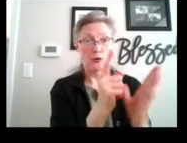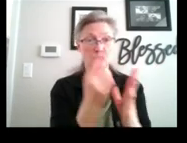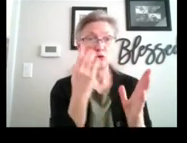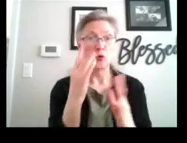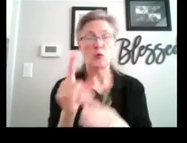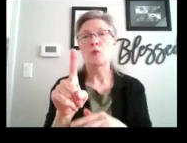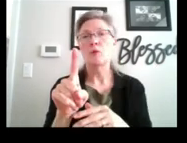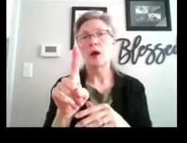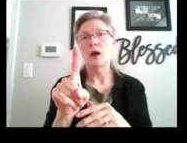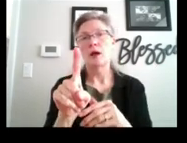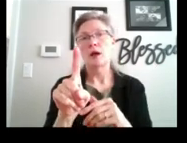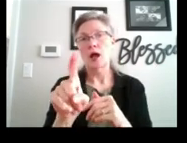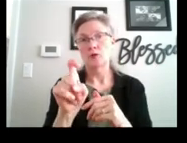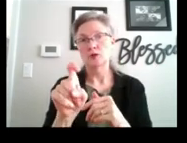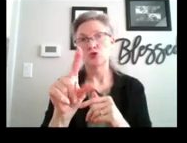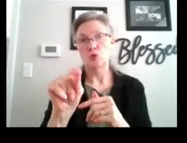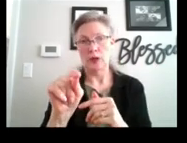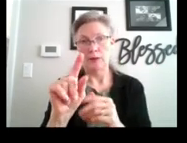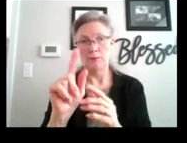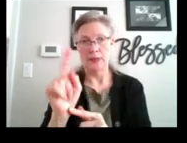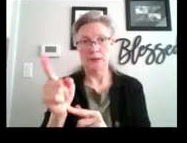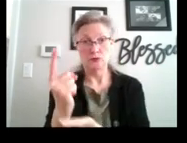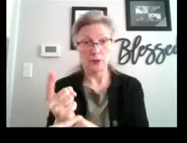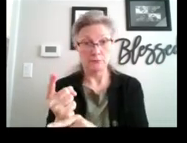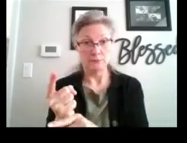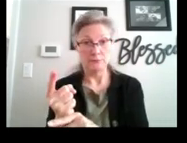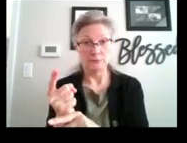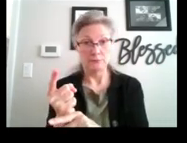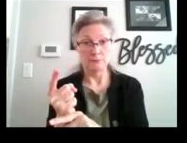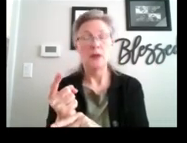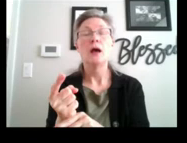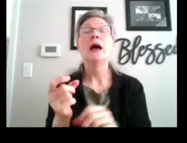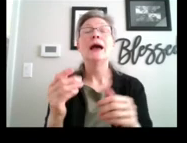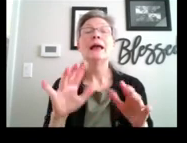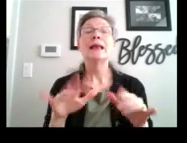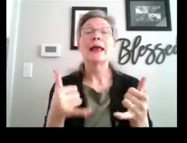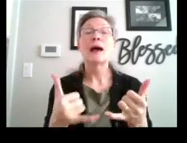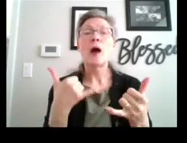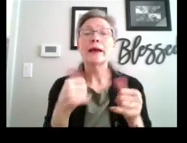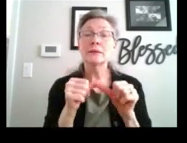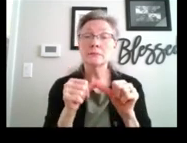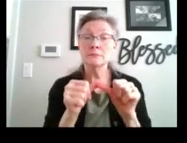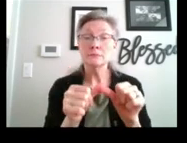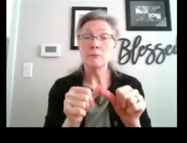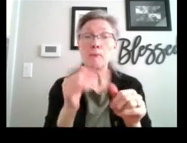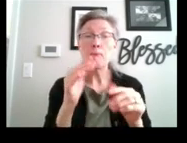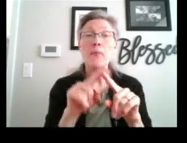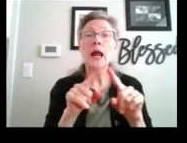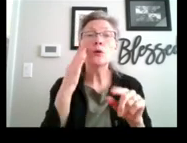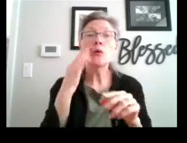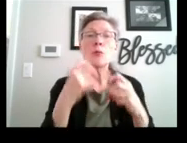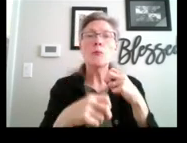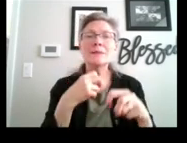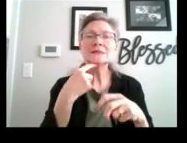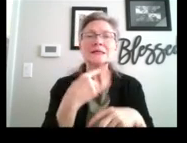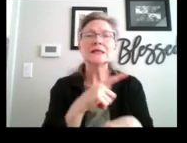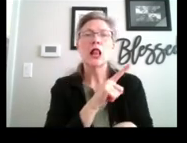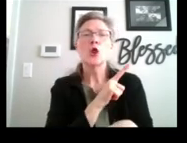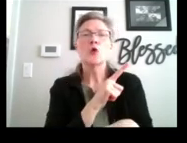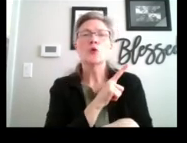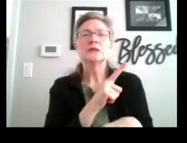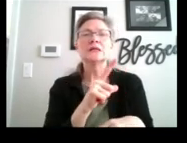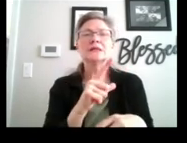that there would be 120 minutes. Now, I could keep going, but I know that my problem says Larissa spent 2 hours,